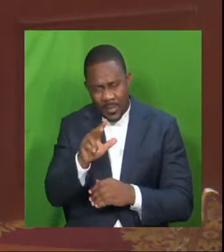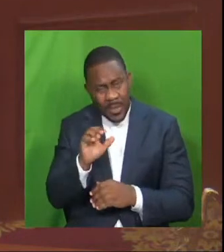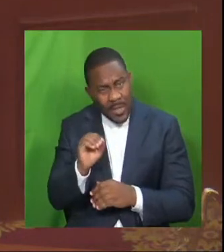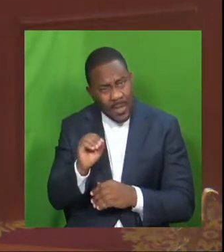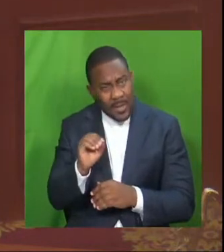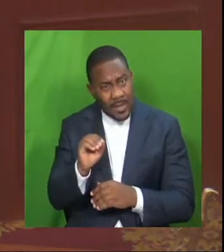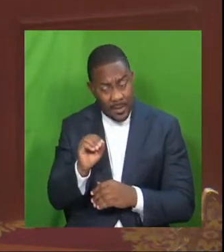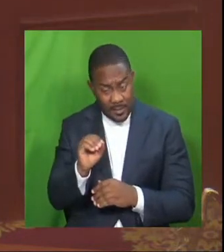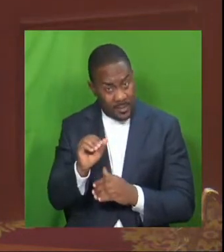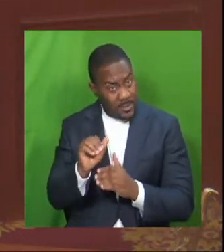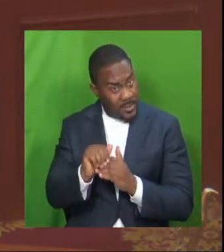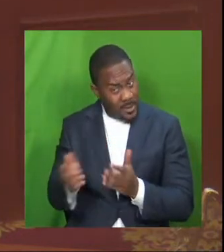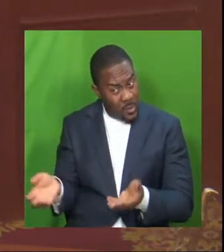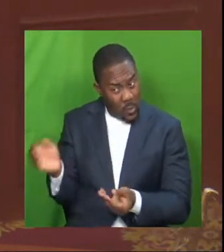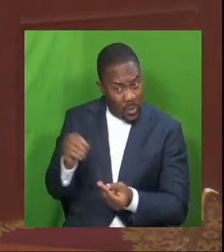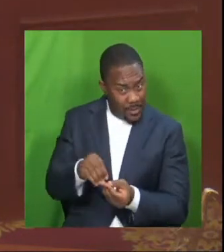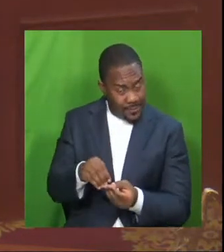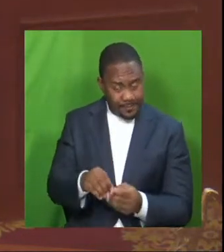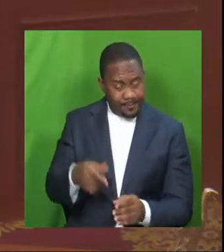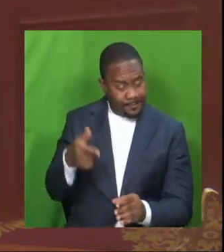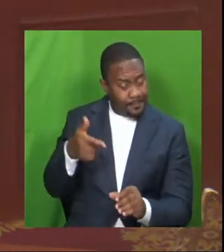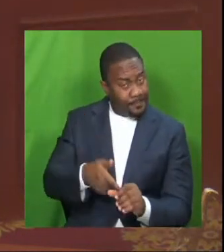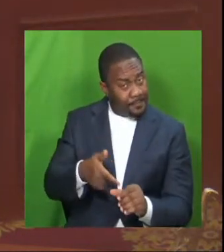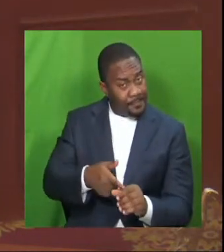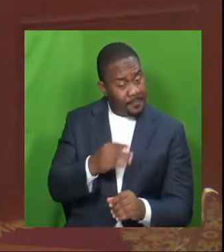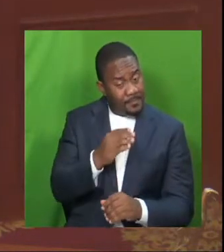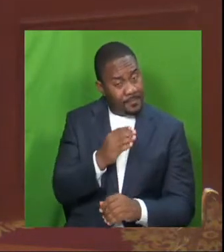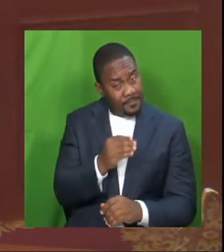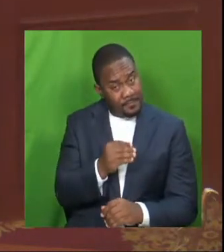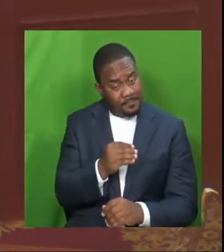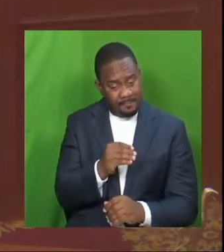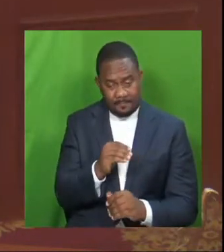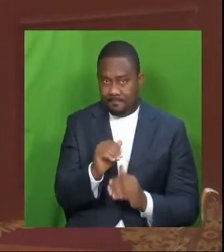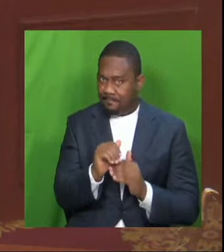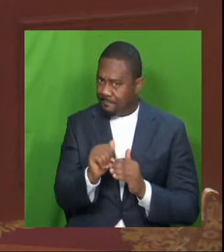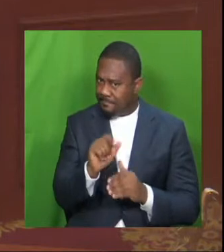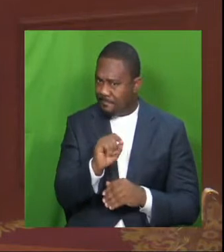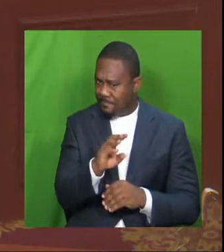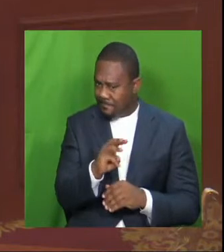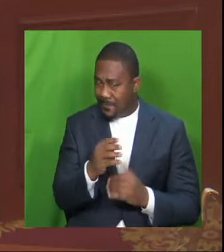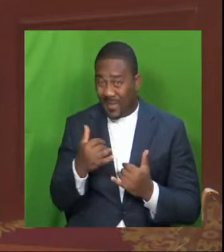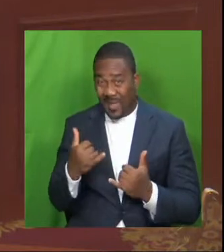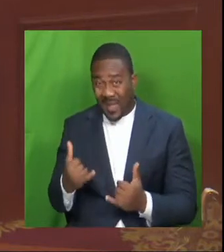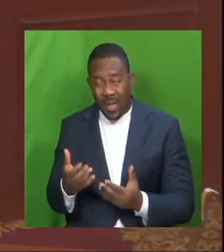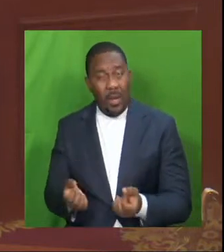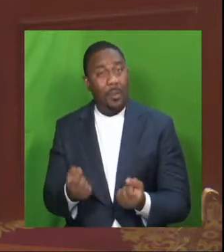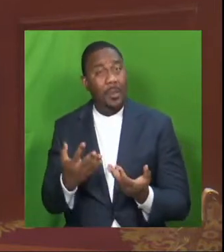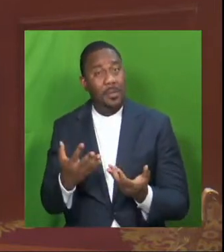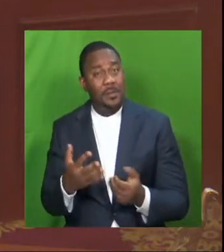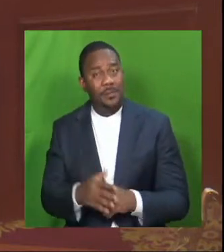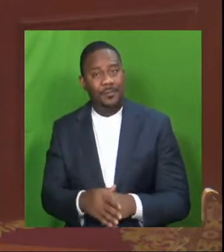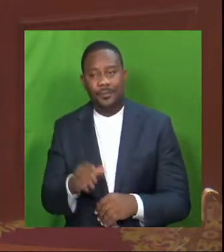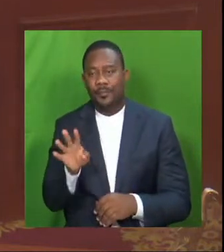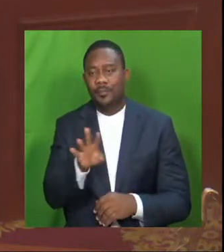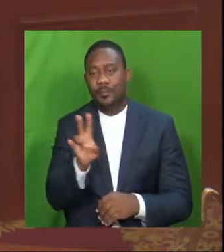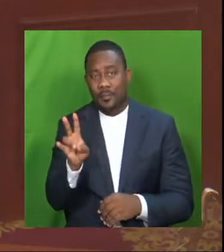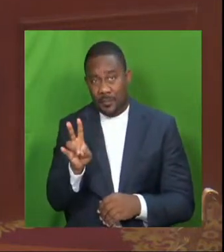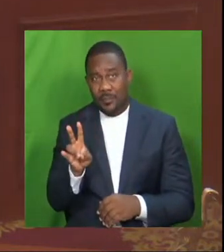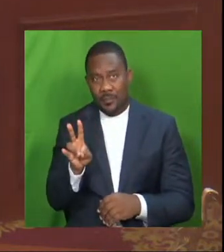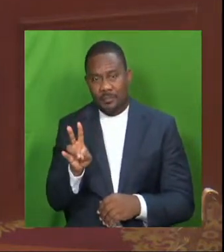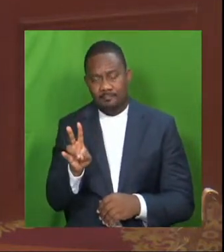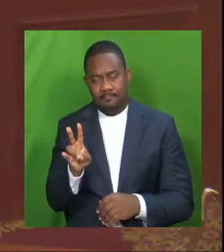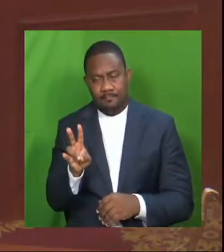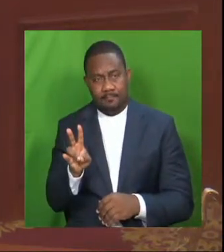cedis. Petrol which sold at 14 Ghana cedis in 2016 today is selling at 47 Ghana